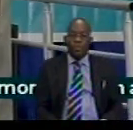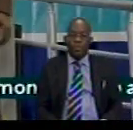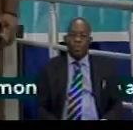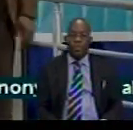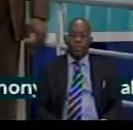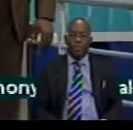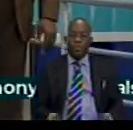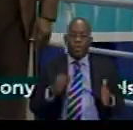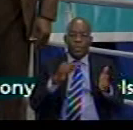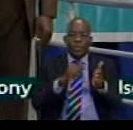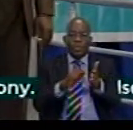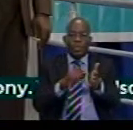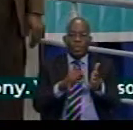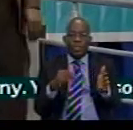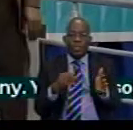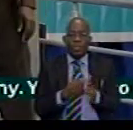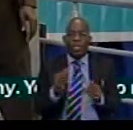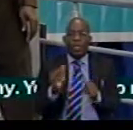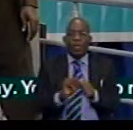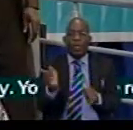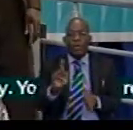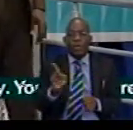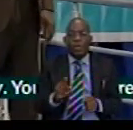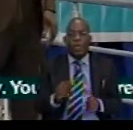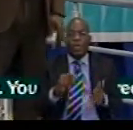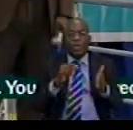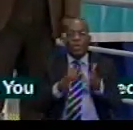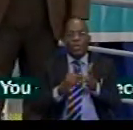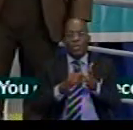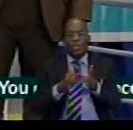Check it, everywhere, check it.